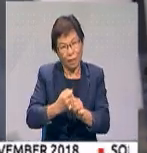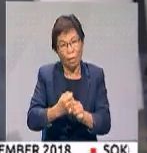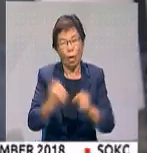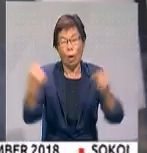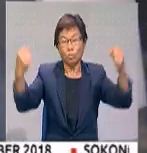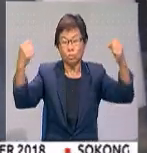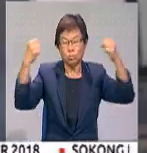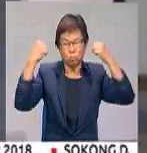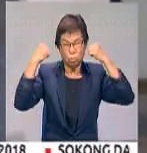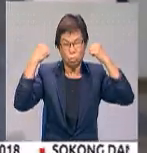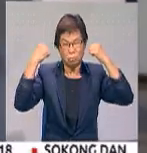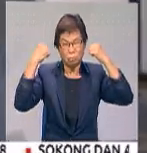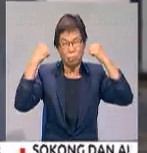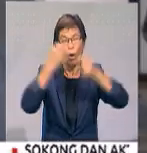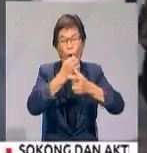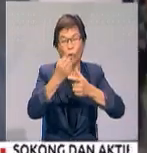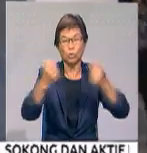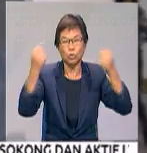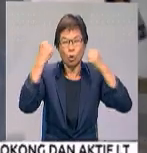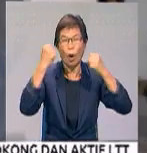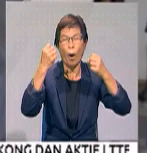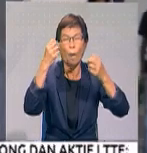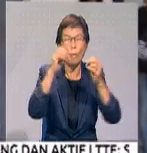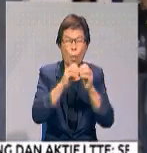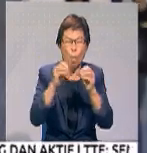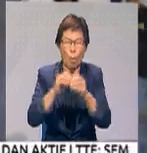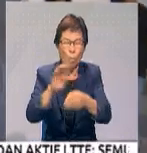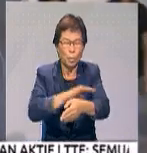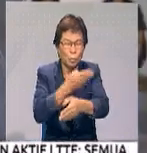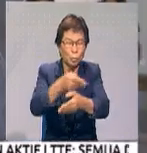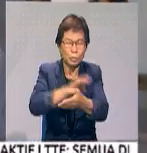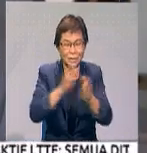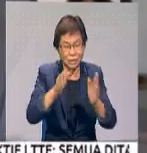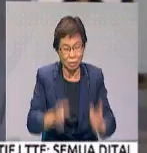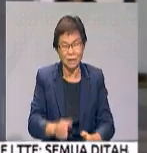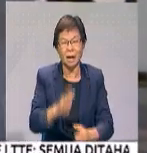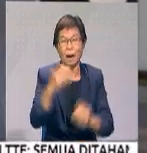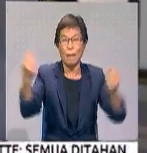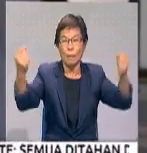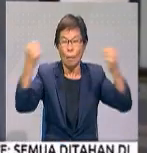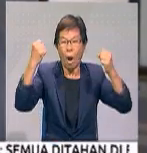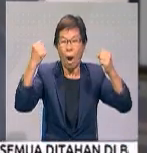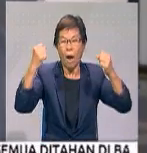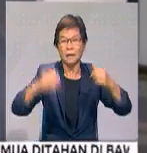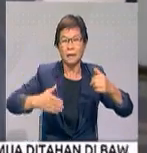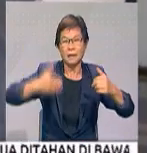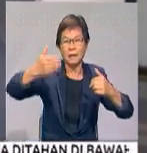empower more musicians, we need to empower the next